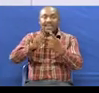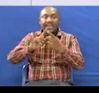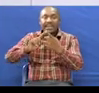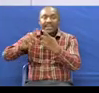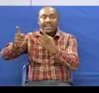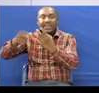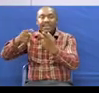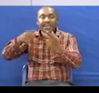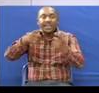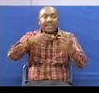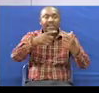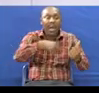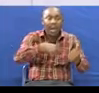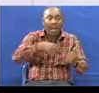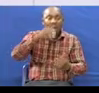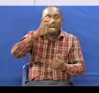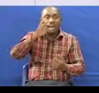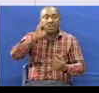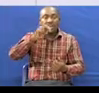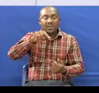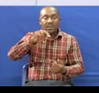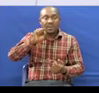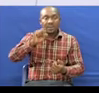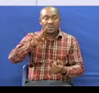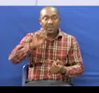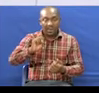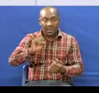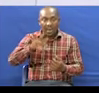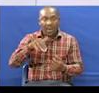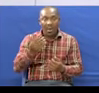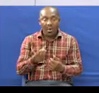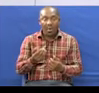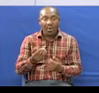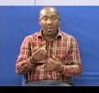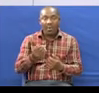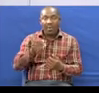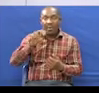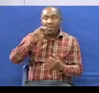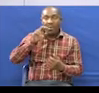It can be one of the source of getting the informations. It can be vital registration.